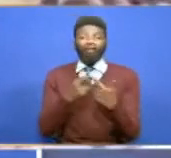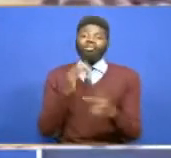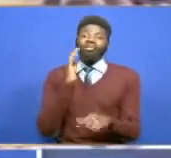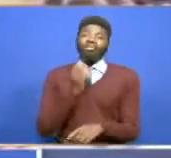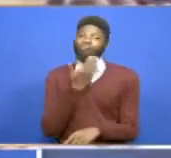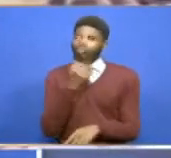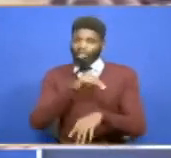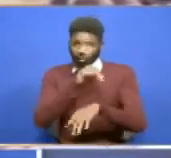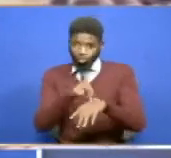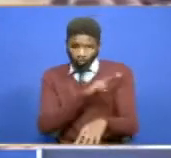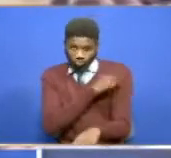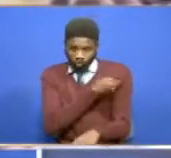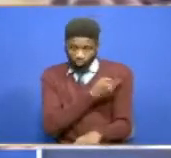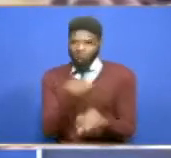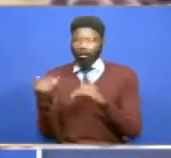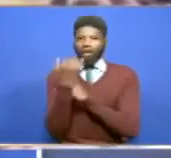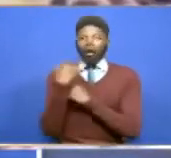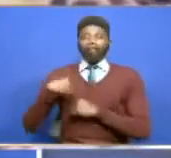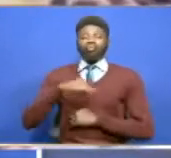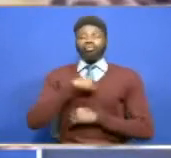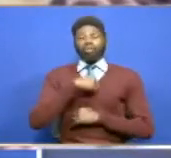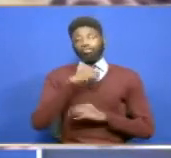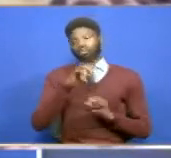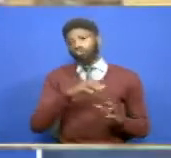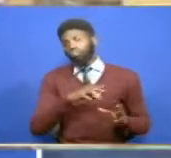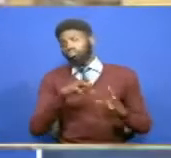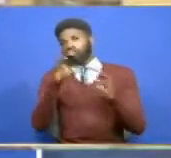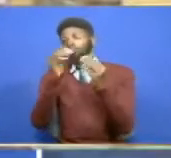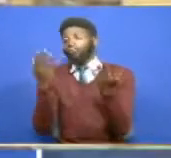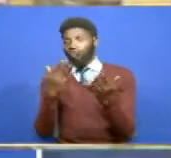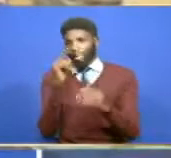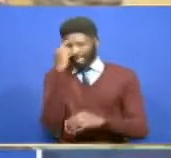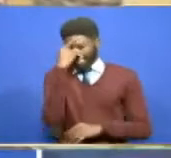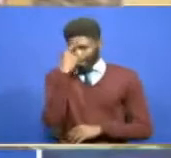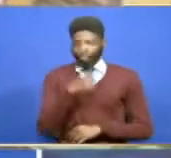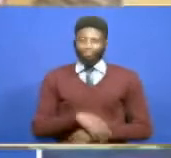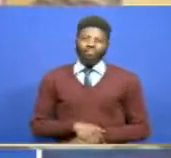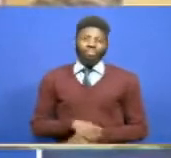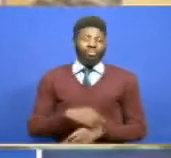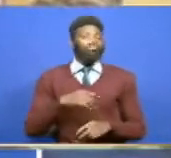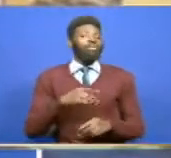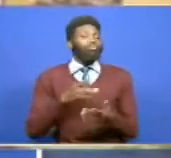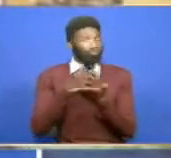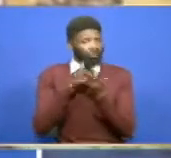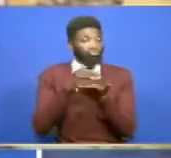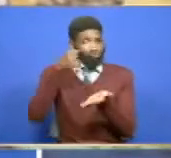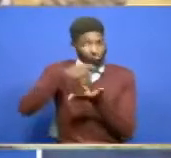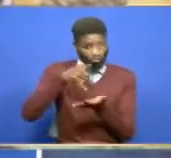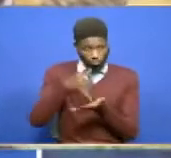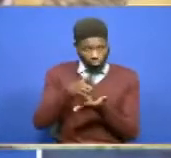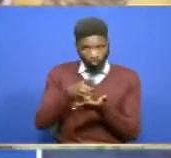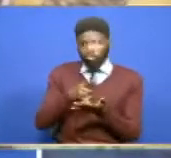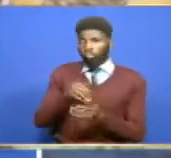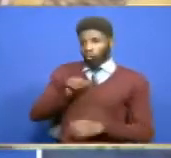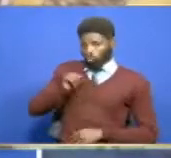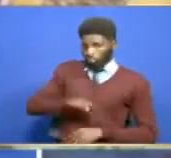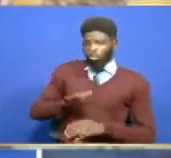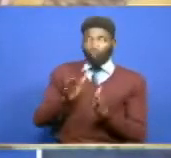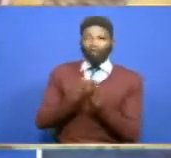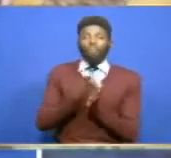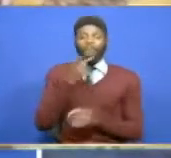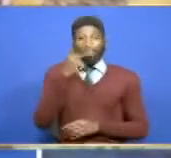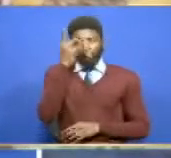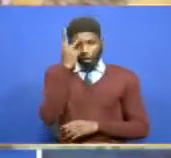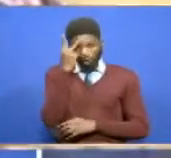to India for that treatment. The procedure will involve baby Eliana and one of her parents undergoing an